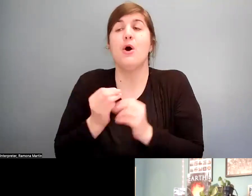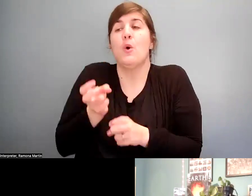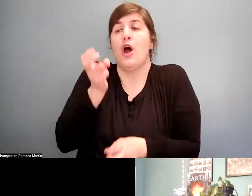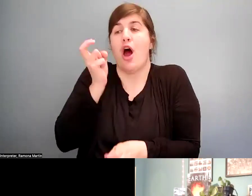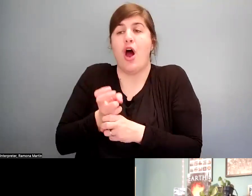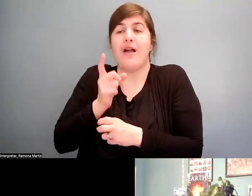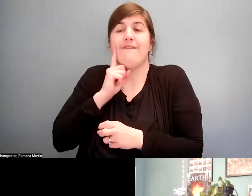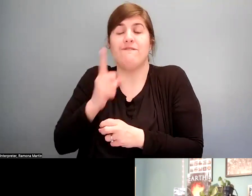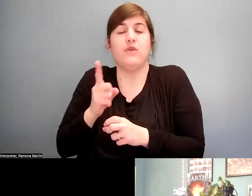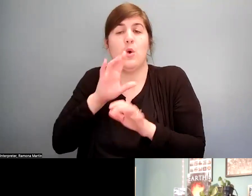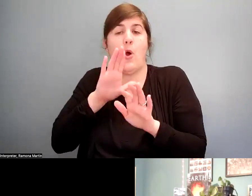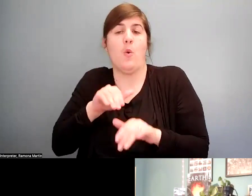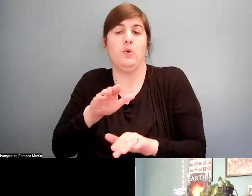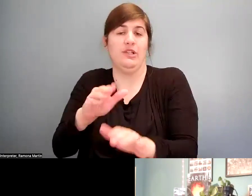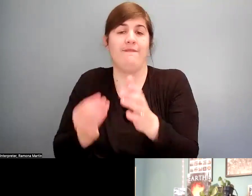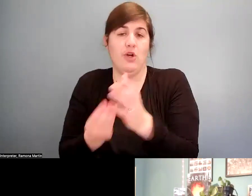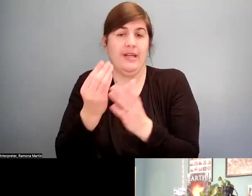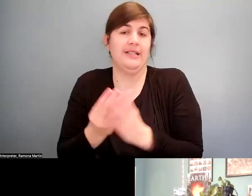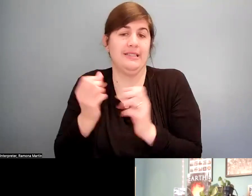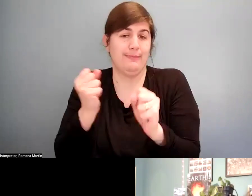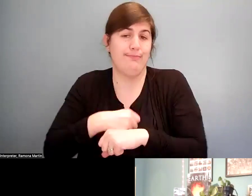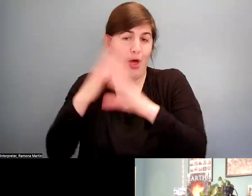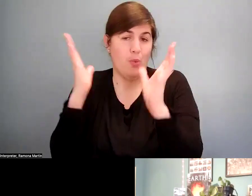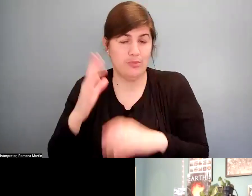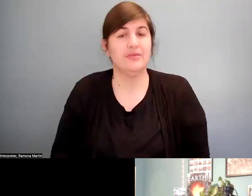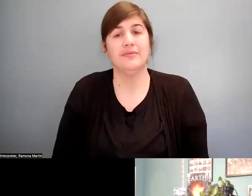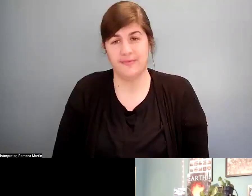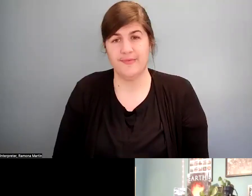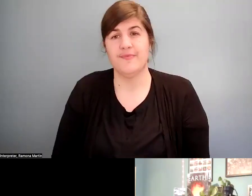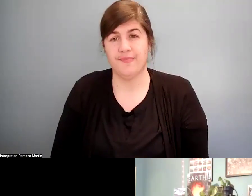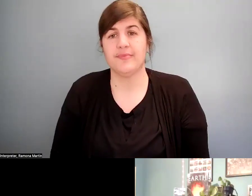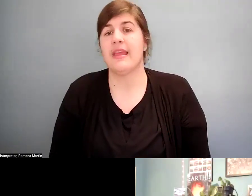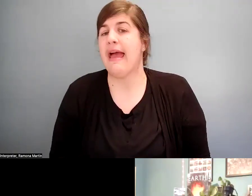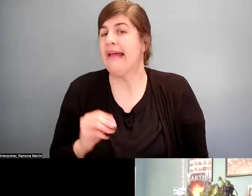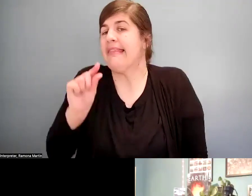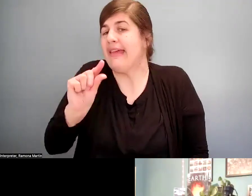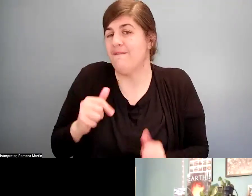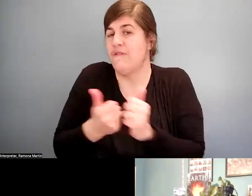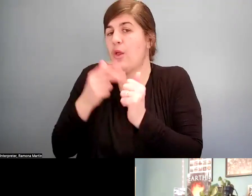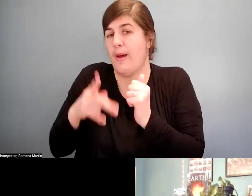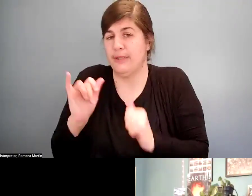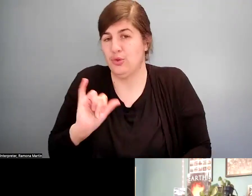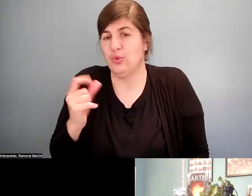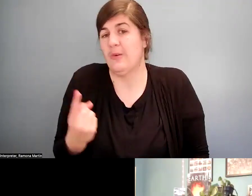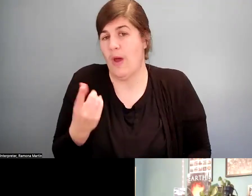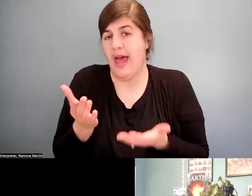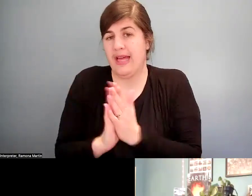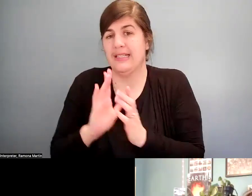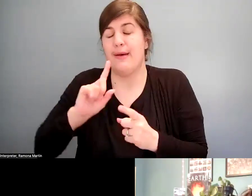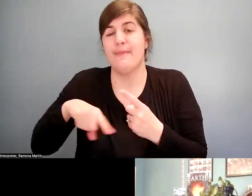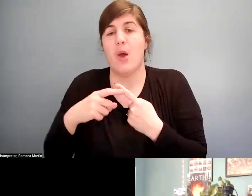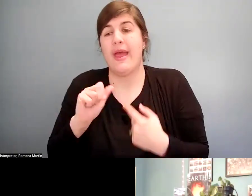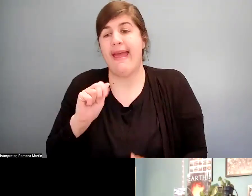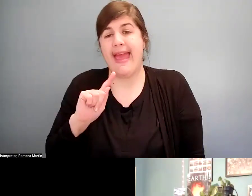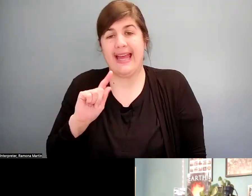to explode. Cool. That makes sense. Great. Thank you. As a little follow-up on it, because someone asked about, say, Antarctica,